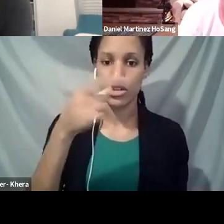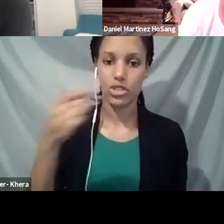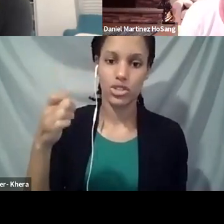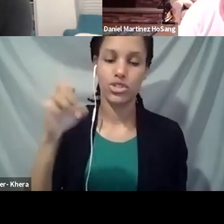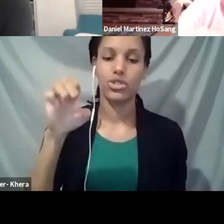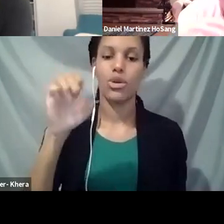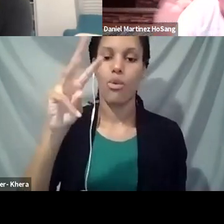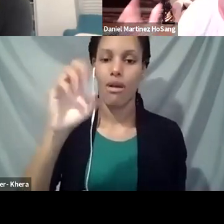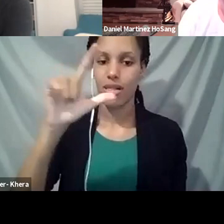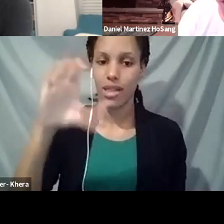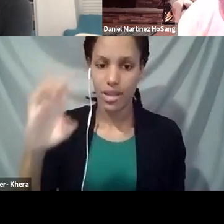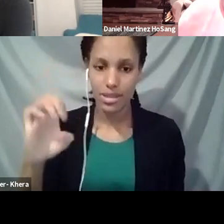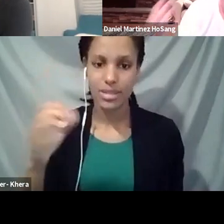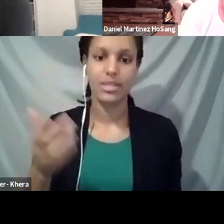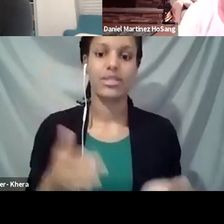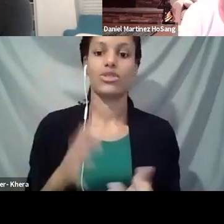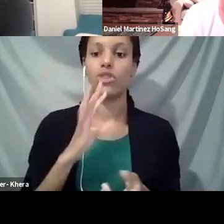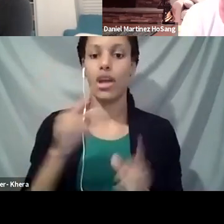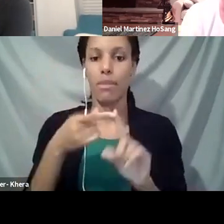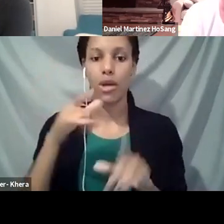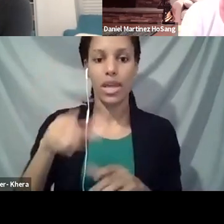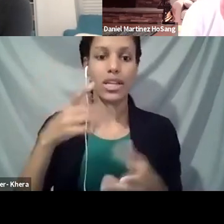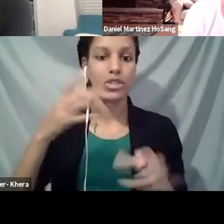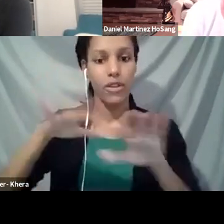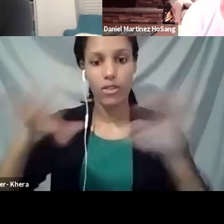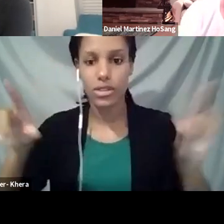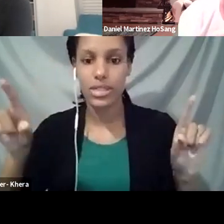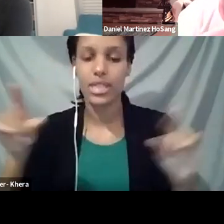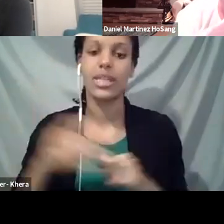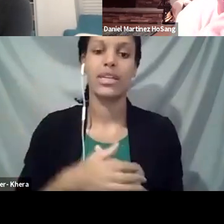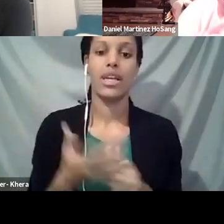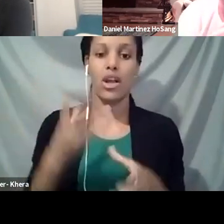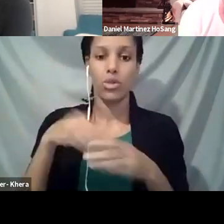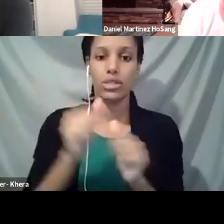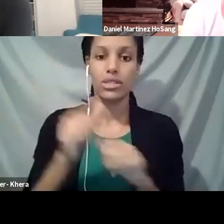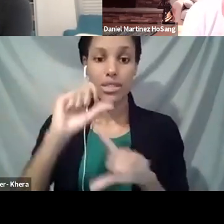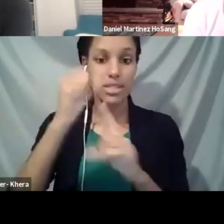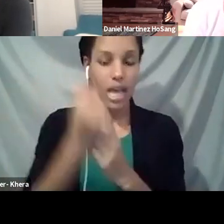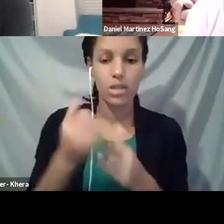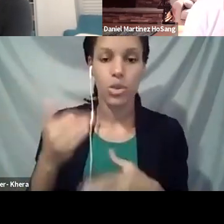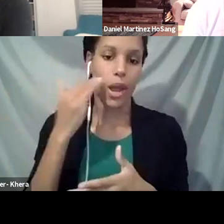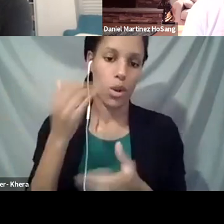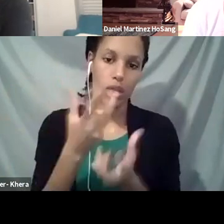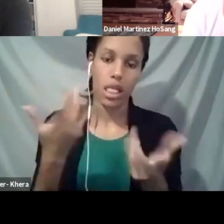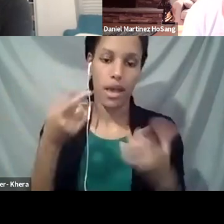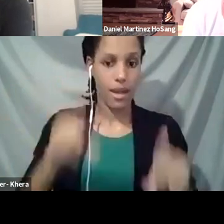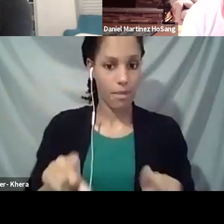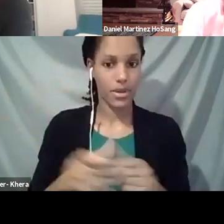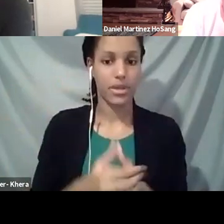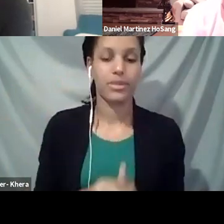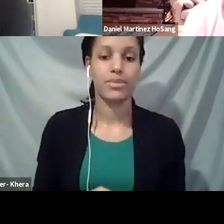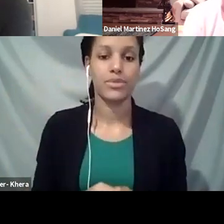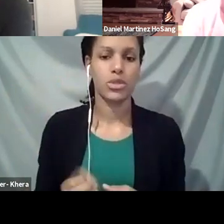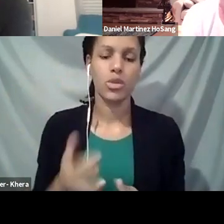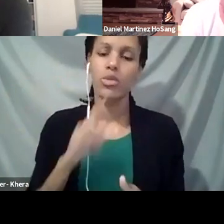others, as you say, talk about a vision of a kind of diverse and inclusive society. So there's a lot happening there. I guess just a very